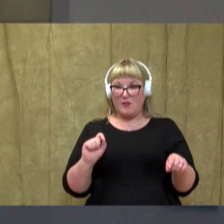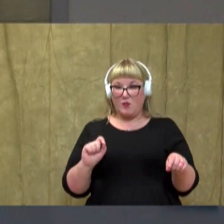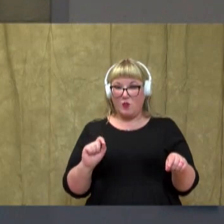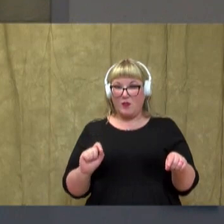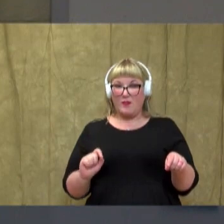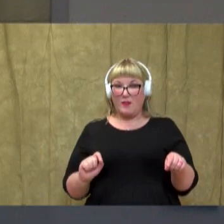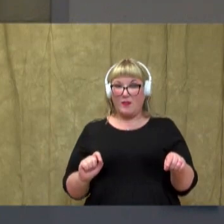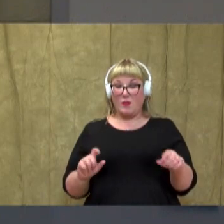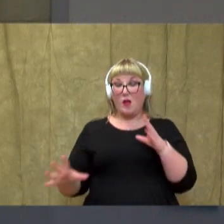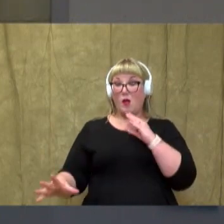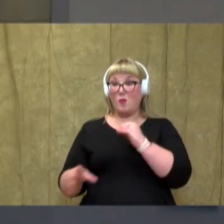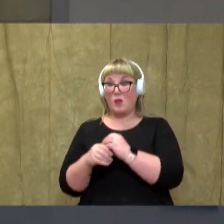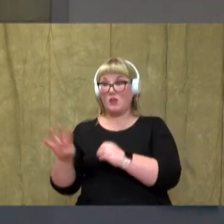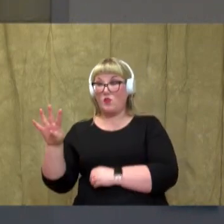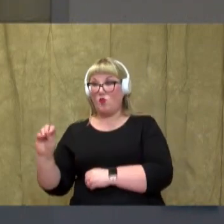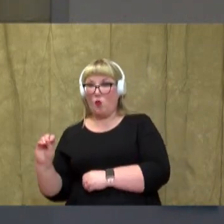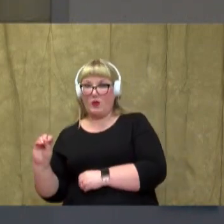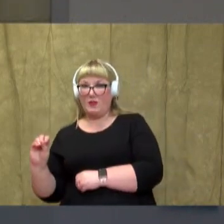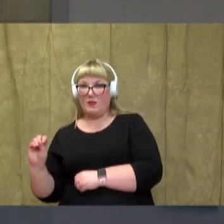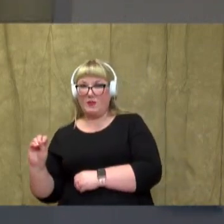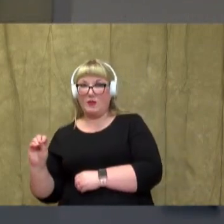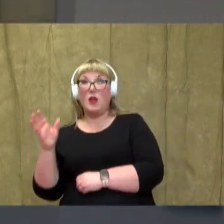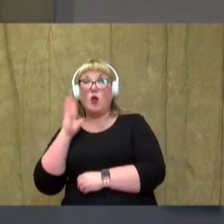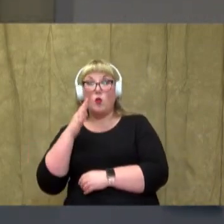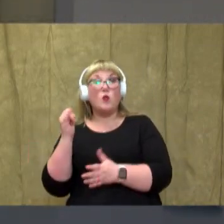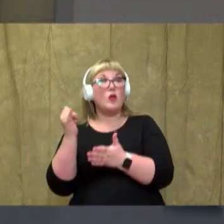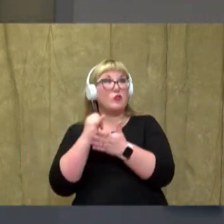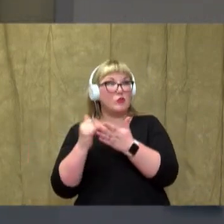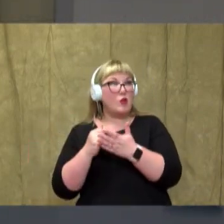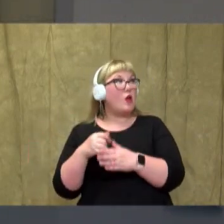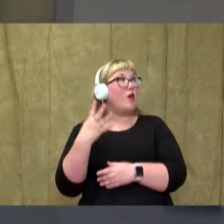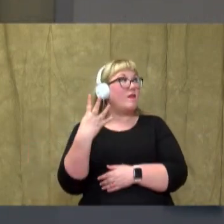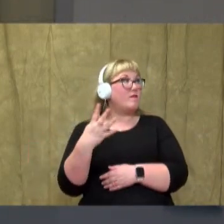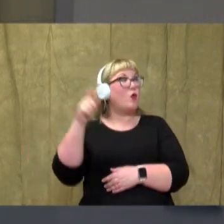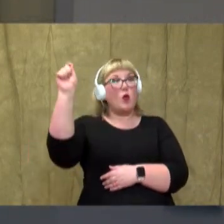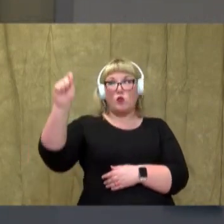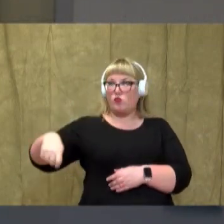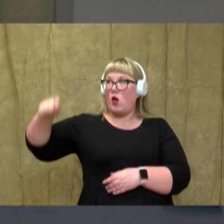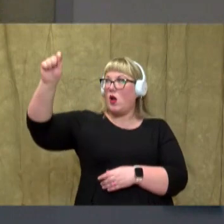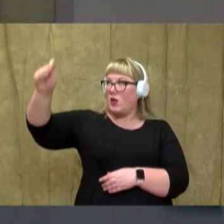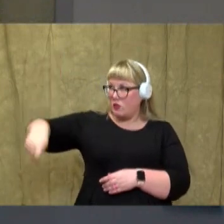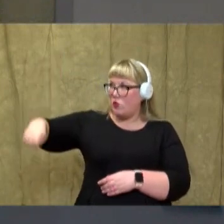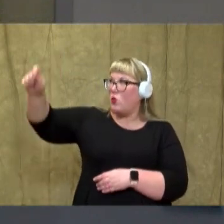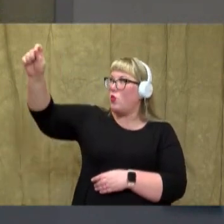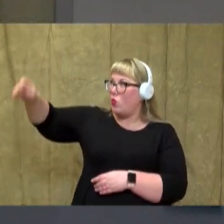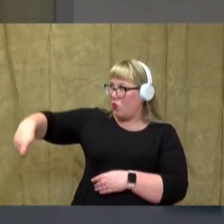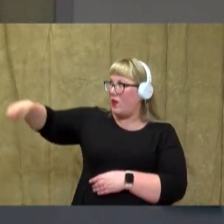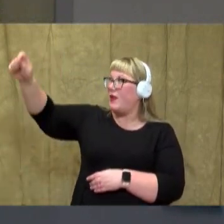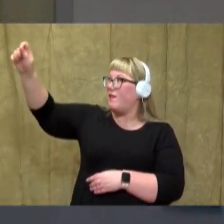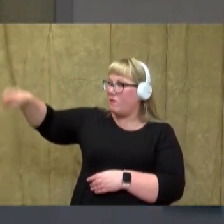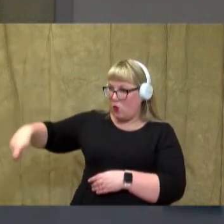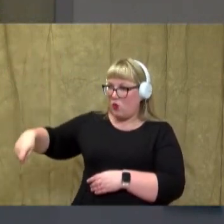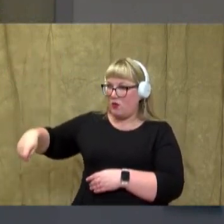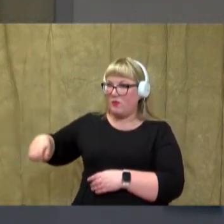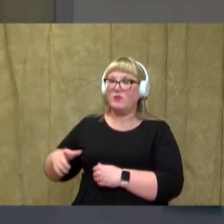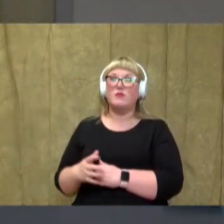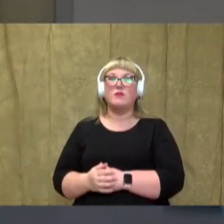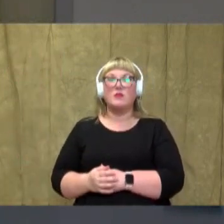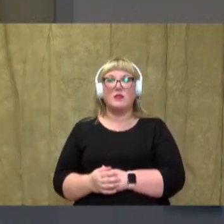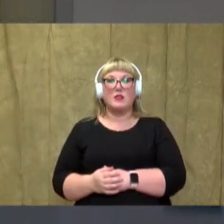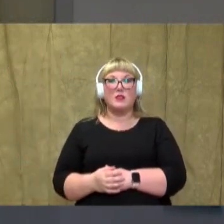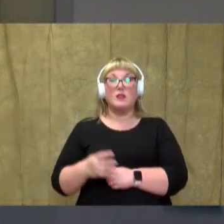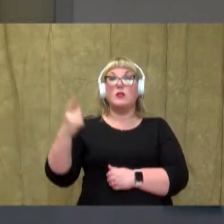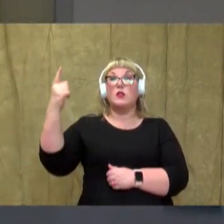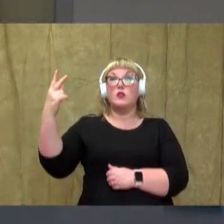Plus our 40. I will draw 4 rods to represent the 40.